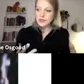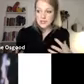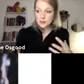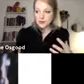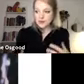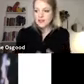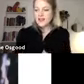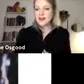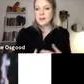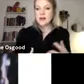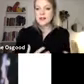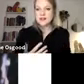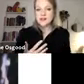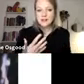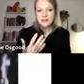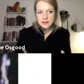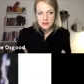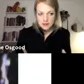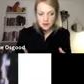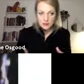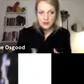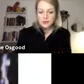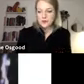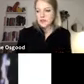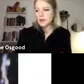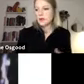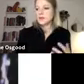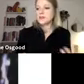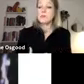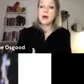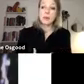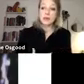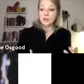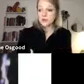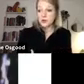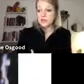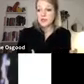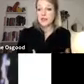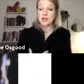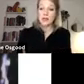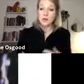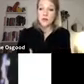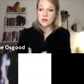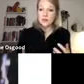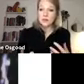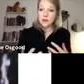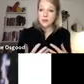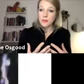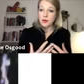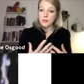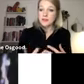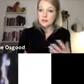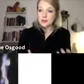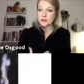feels different. And this brief video offers a mapping and a tracing, and offers